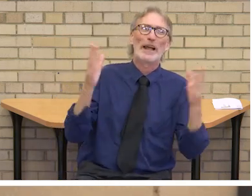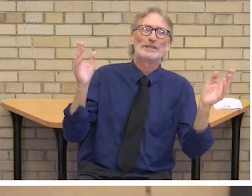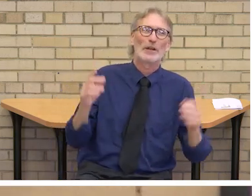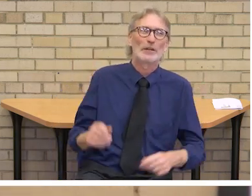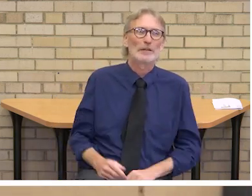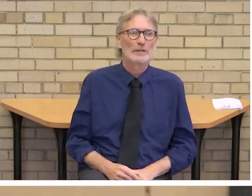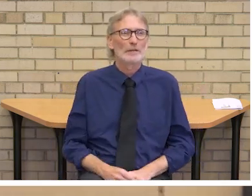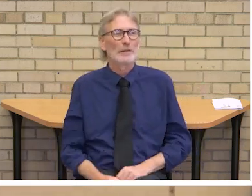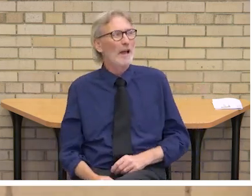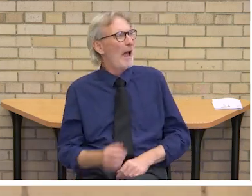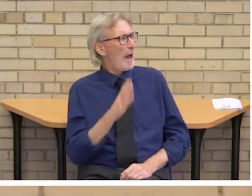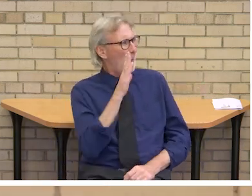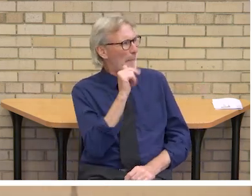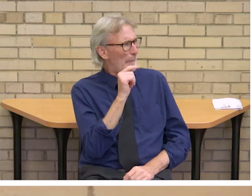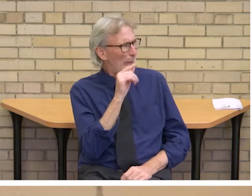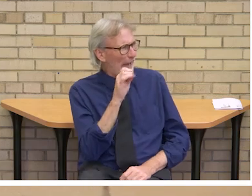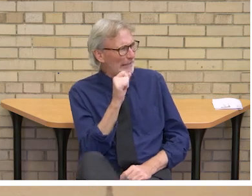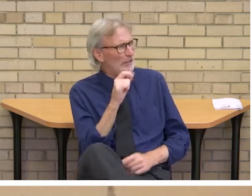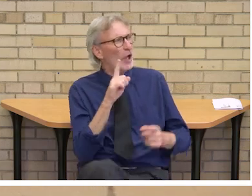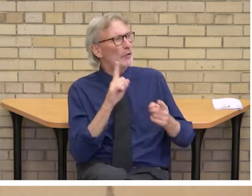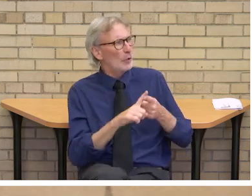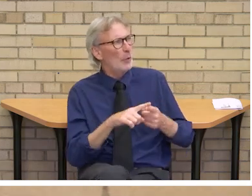to 2nd to where?